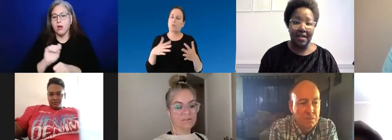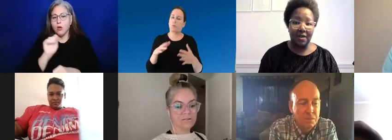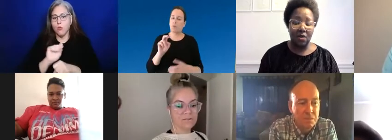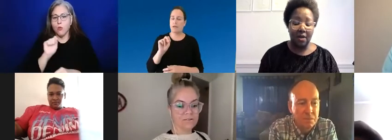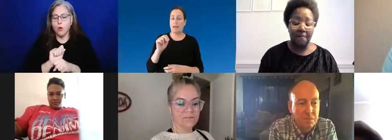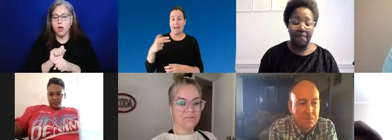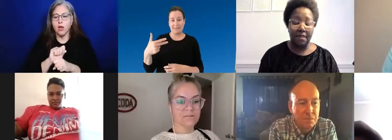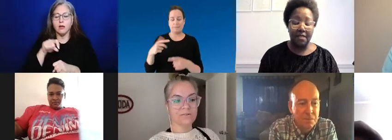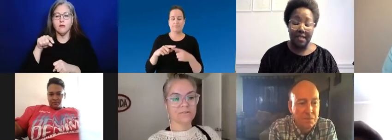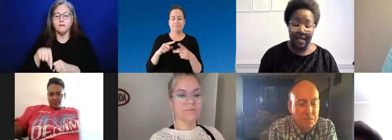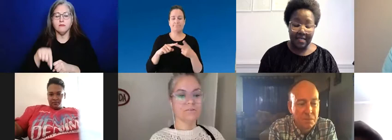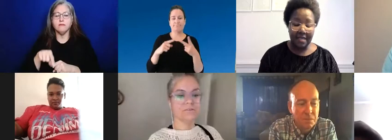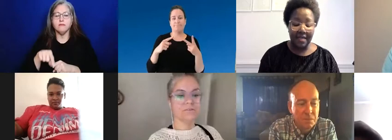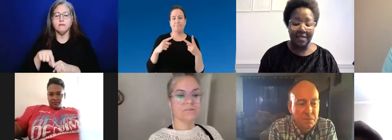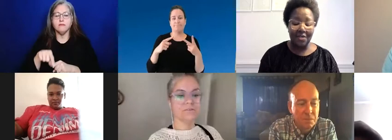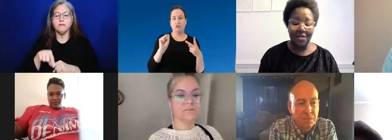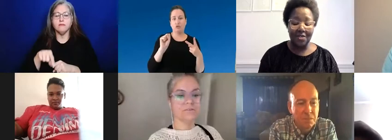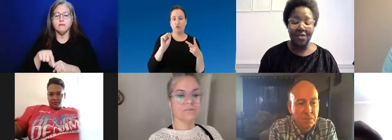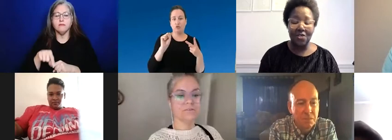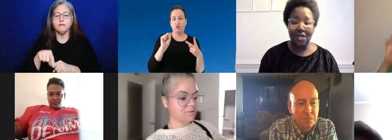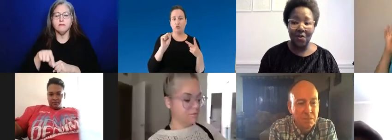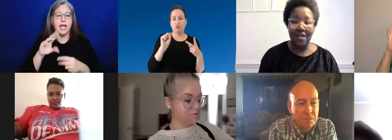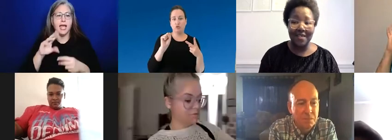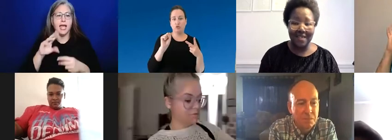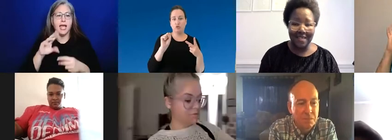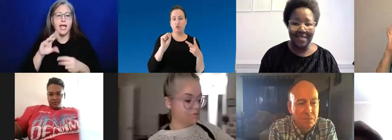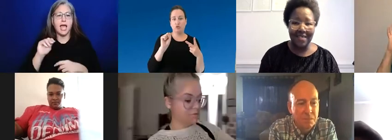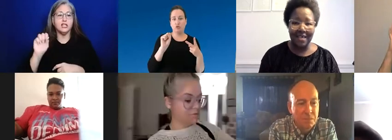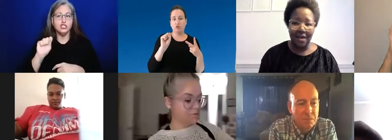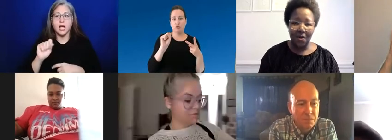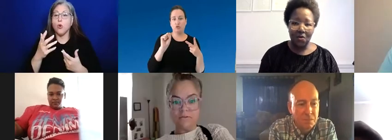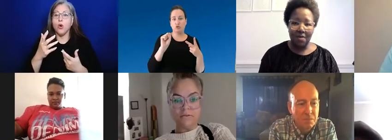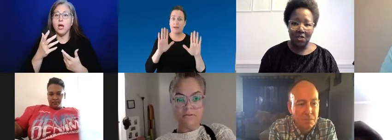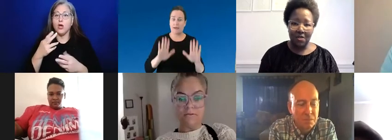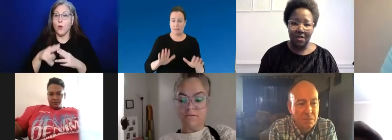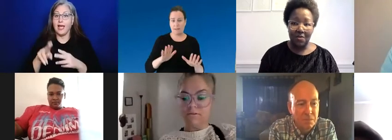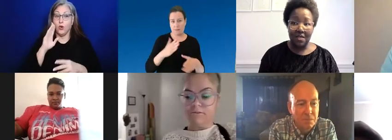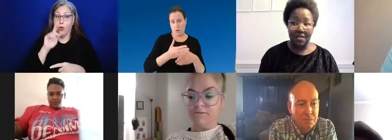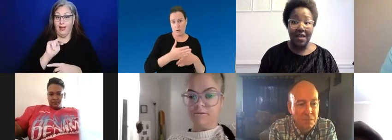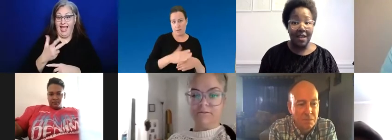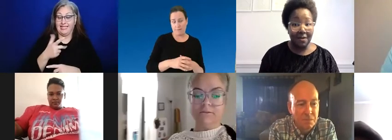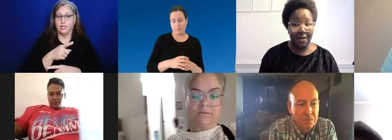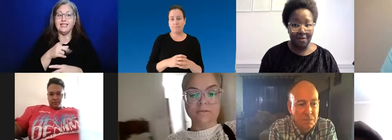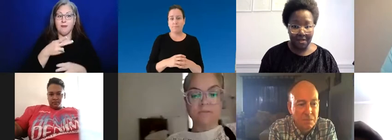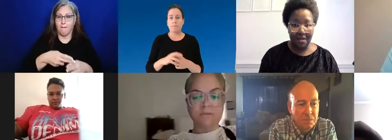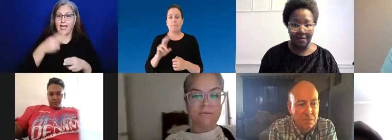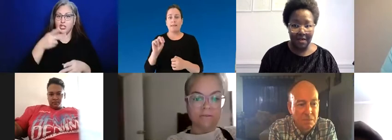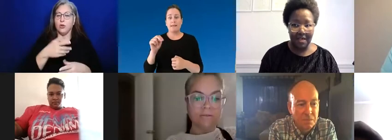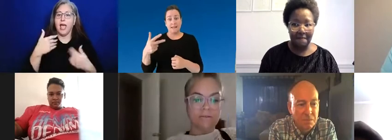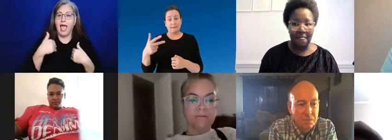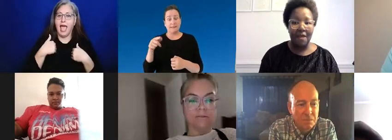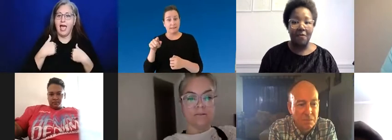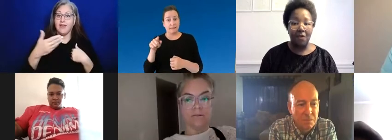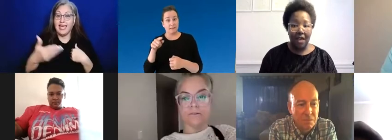Sheila does. And, you know, just to share quickly that Nancy also mentioned that there was an invite from South